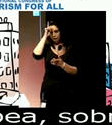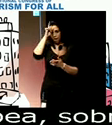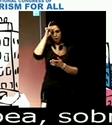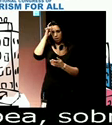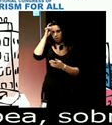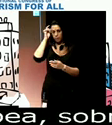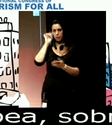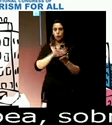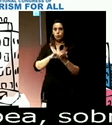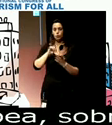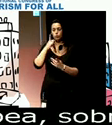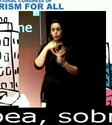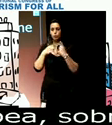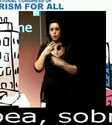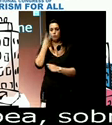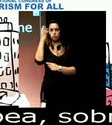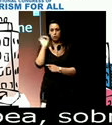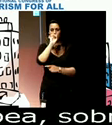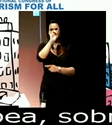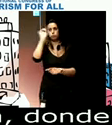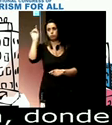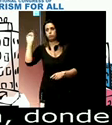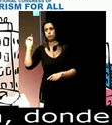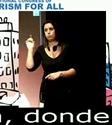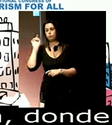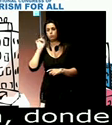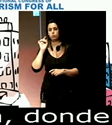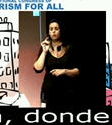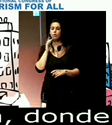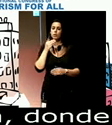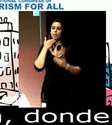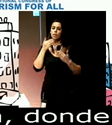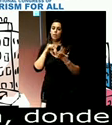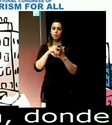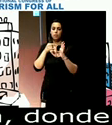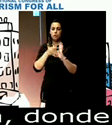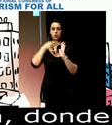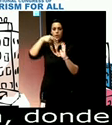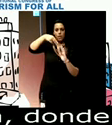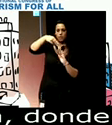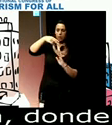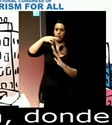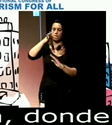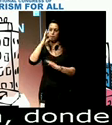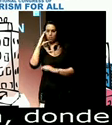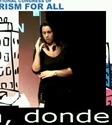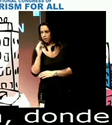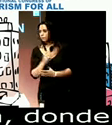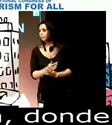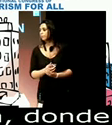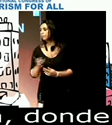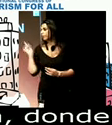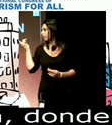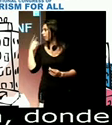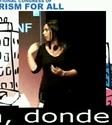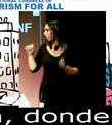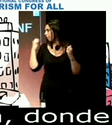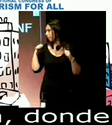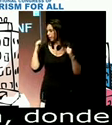history in 30 points of information using NFC technology.